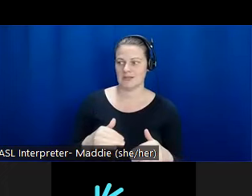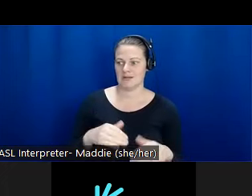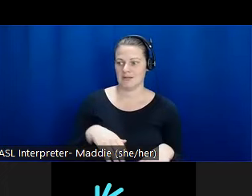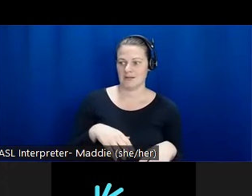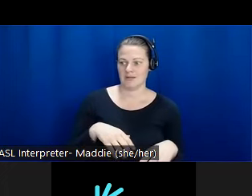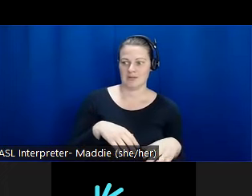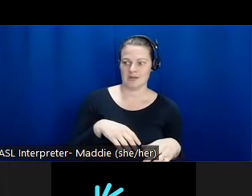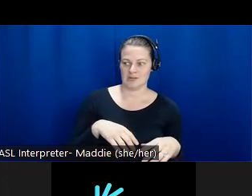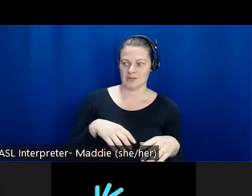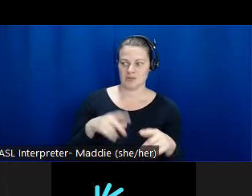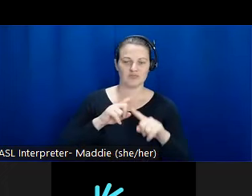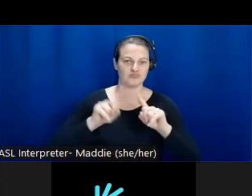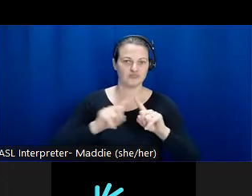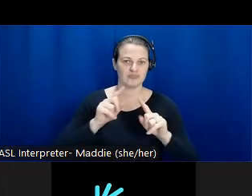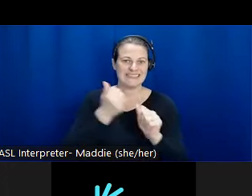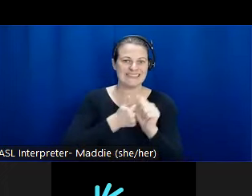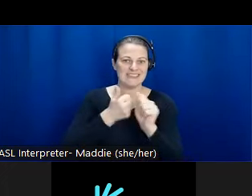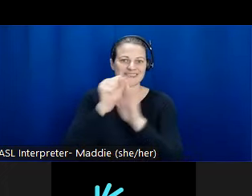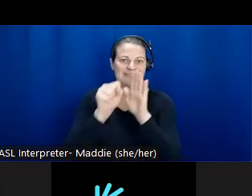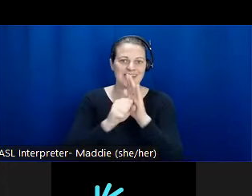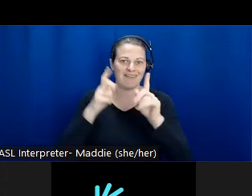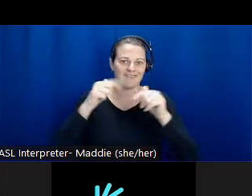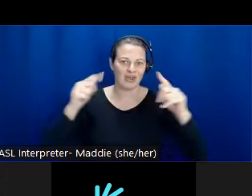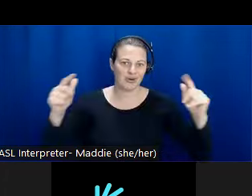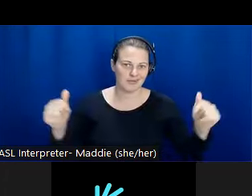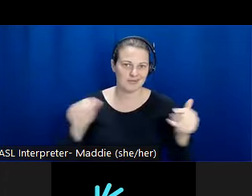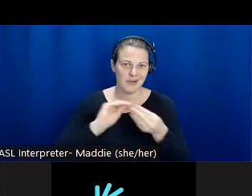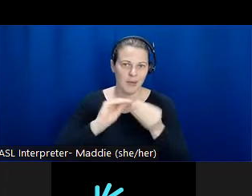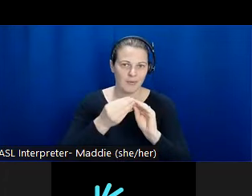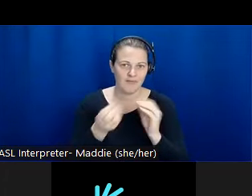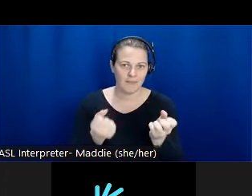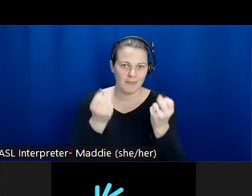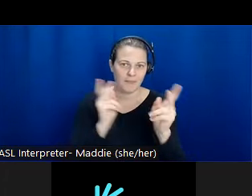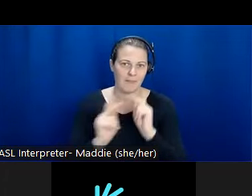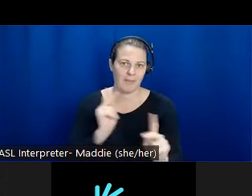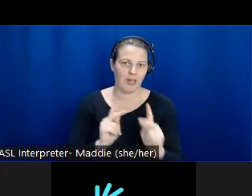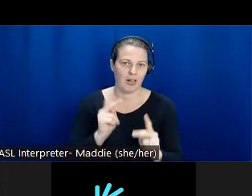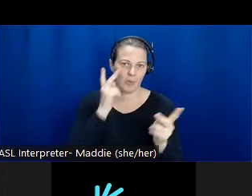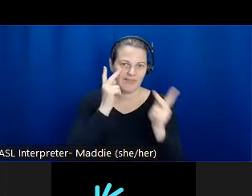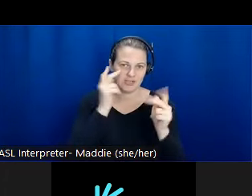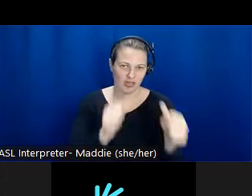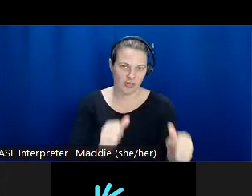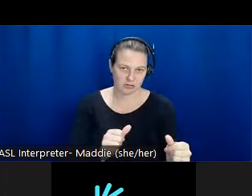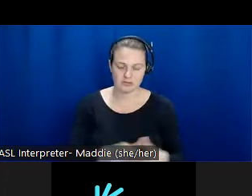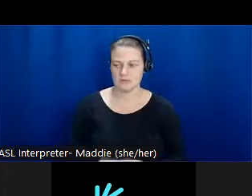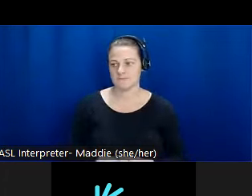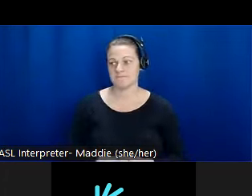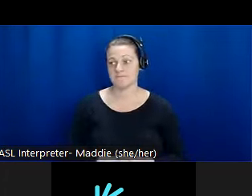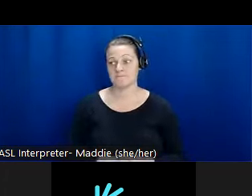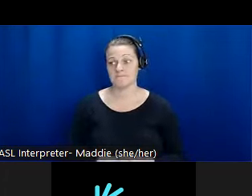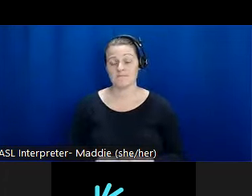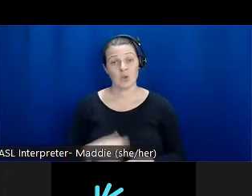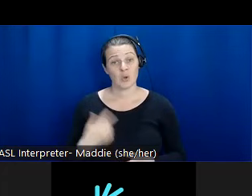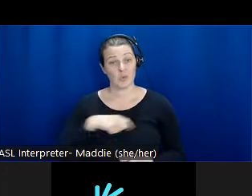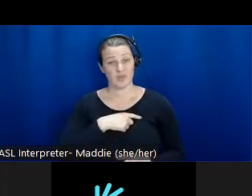West Virginia. And kind of calling back to what we had discussed before, because so much of how we function